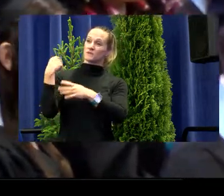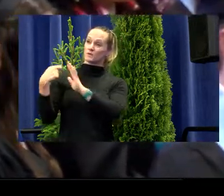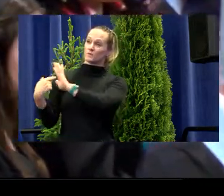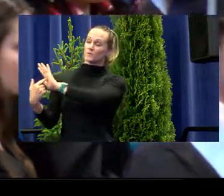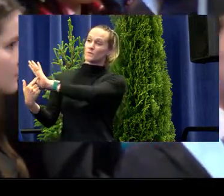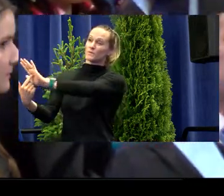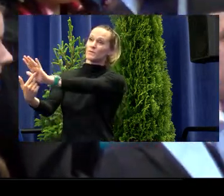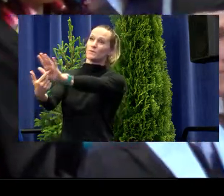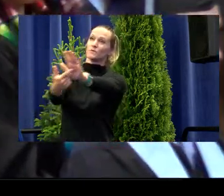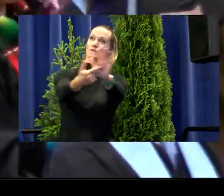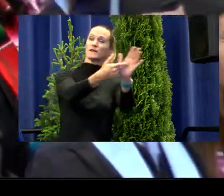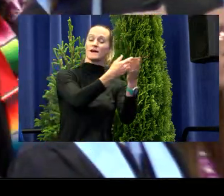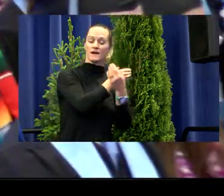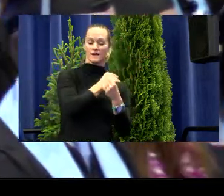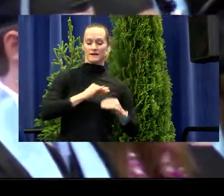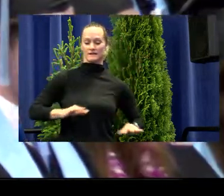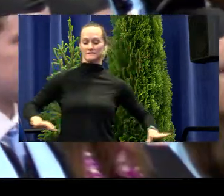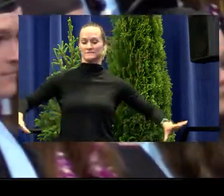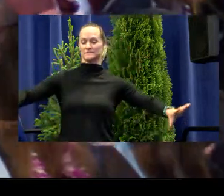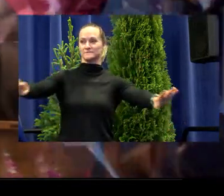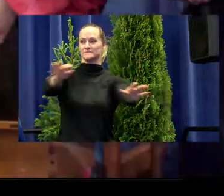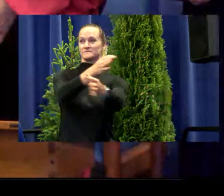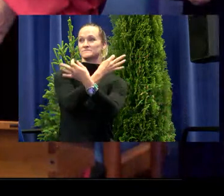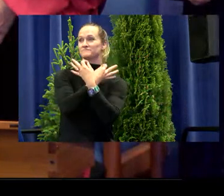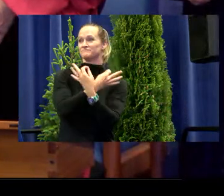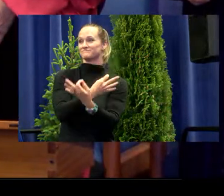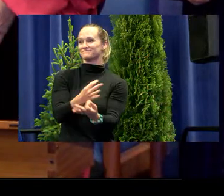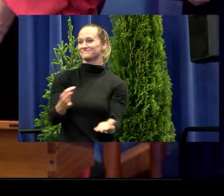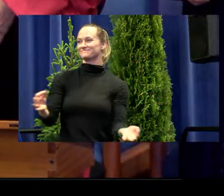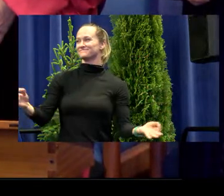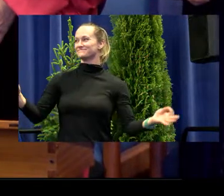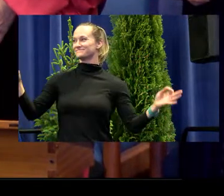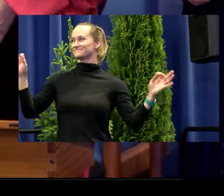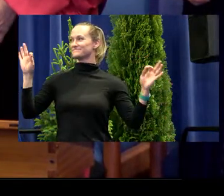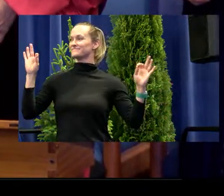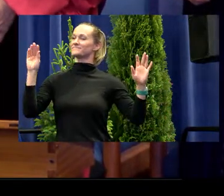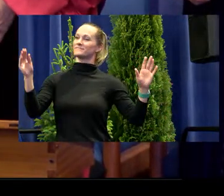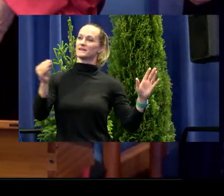wave o'er the land of the free